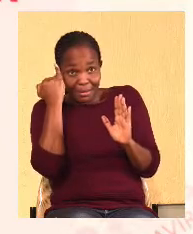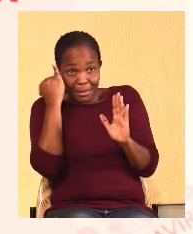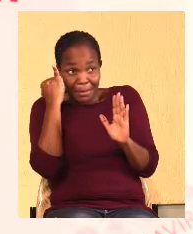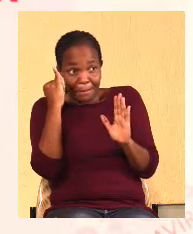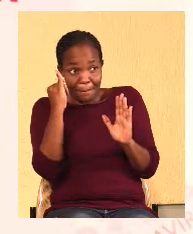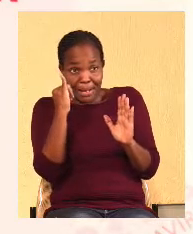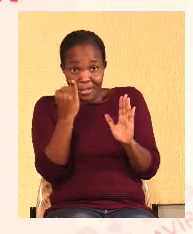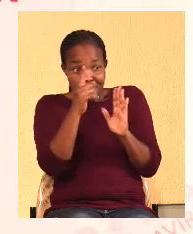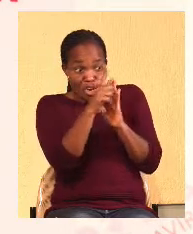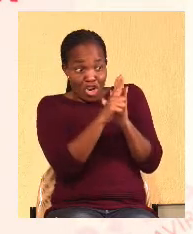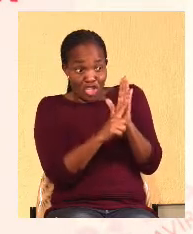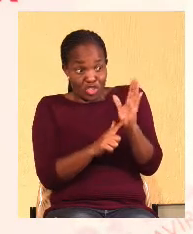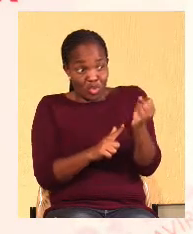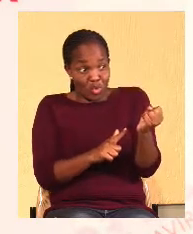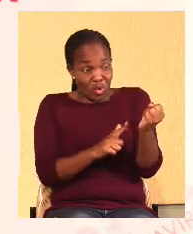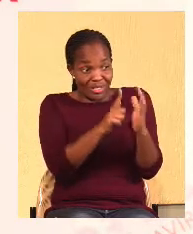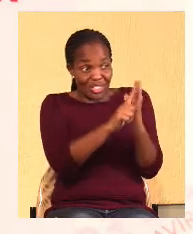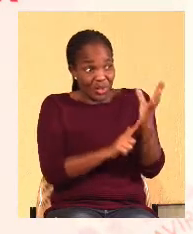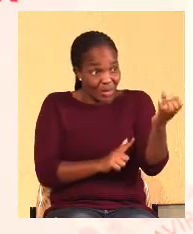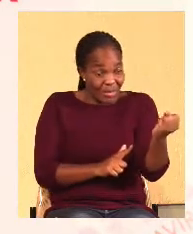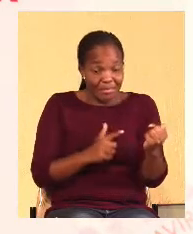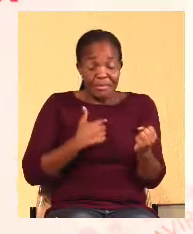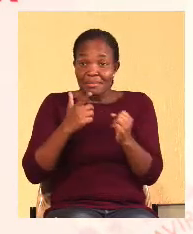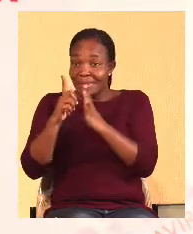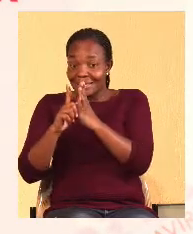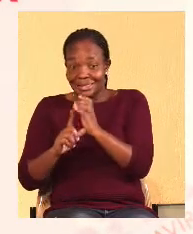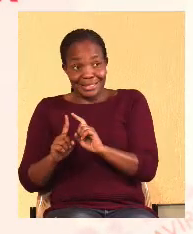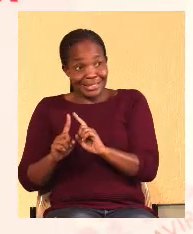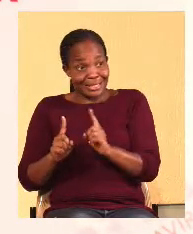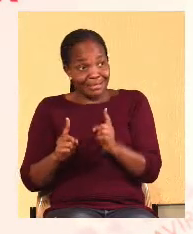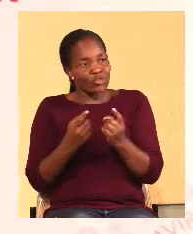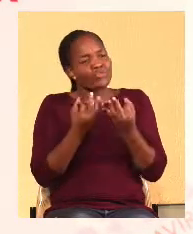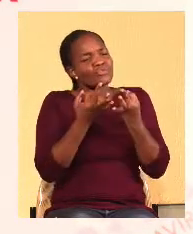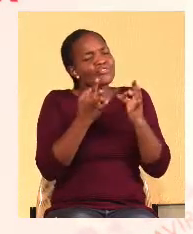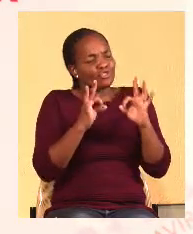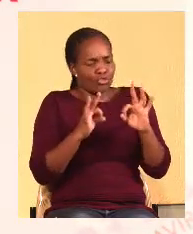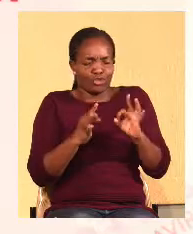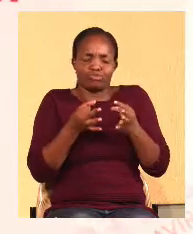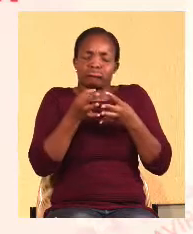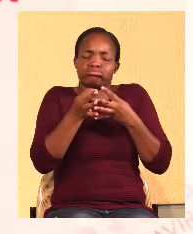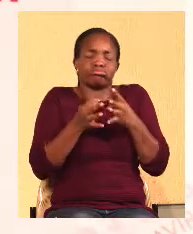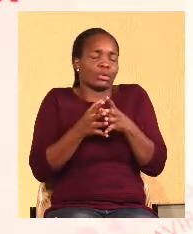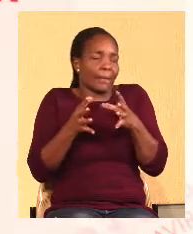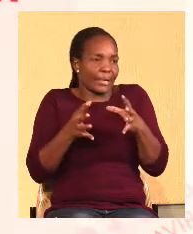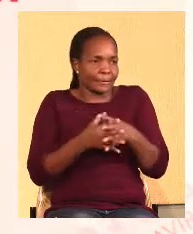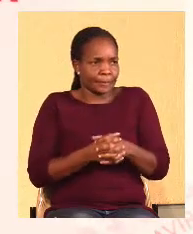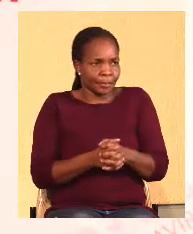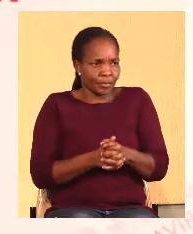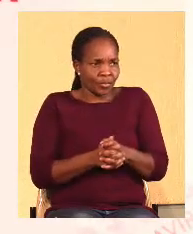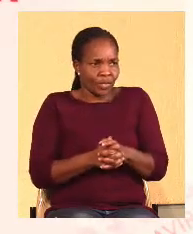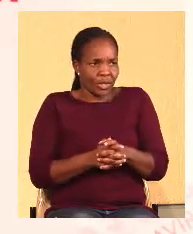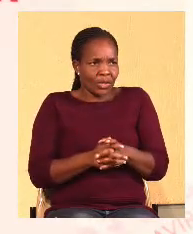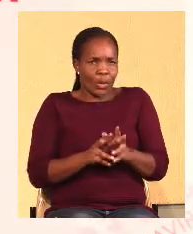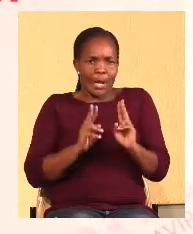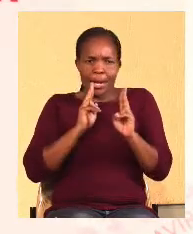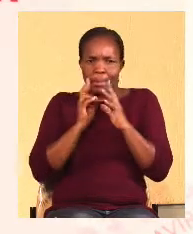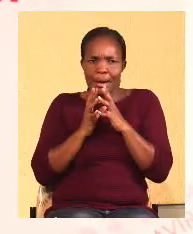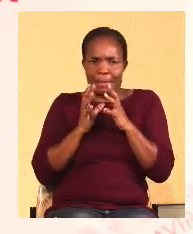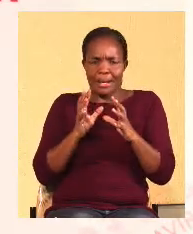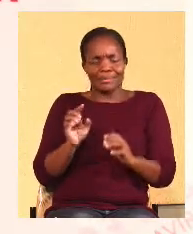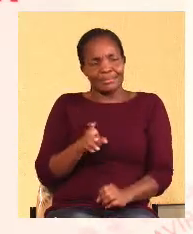your list, or some I might have left out, please feel free to also elaborate on this. But in order to have a structured discussion, I would